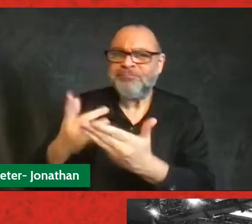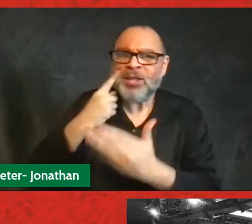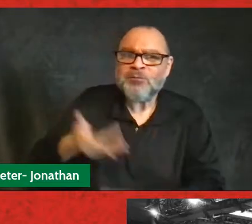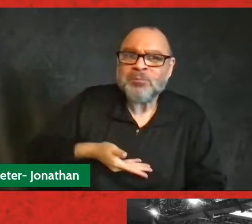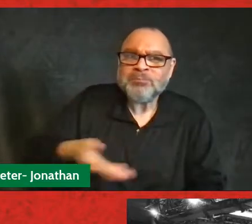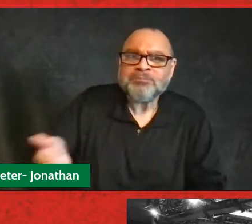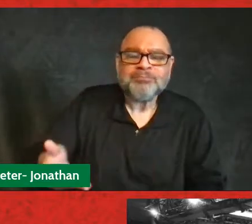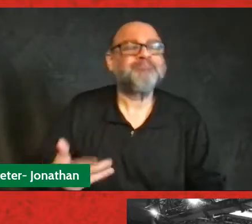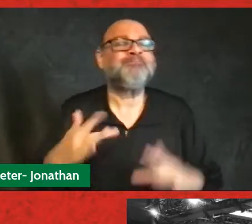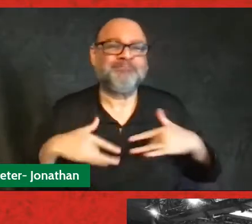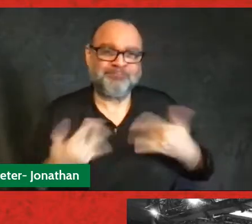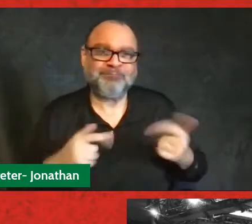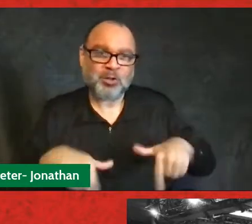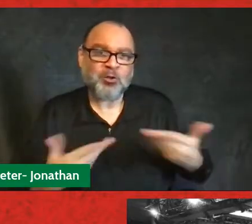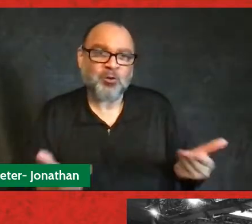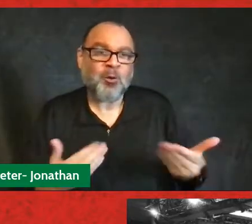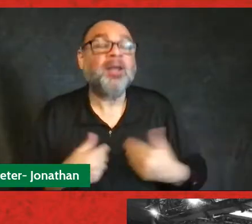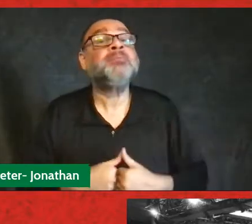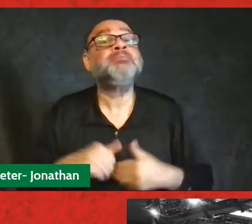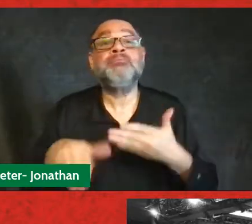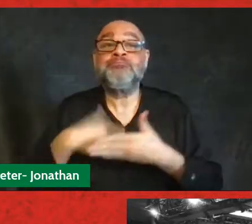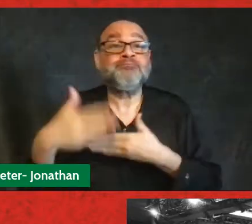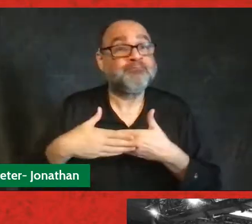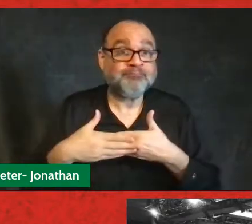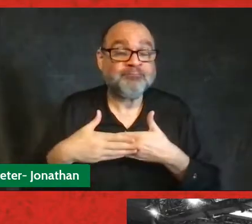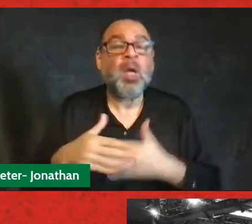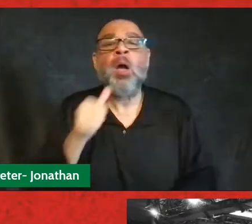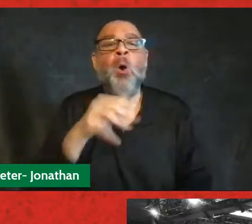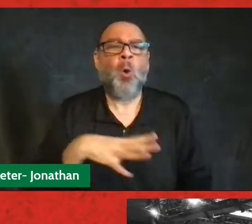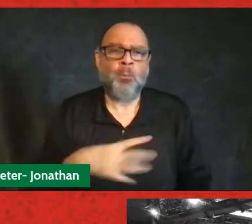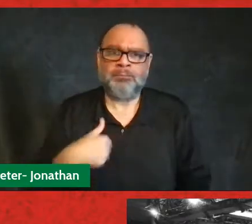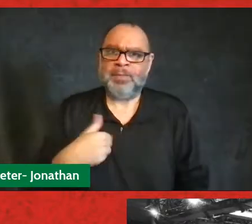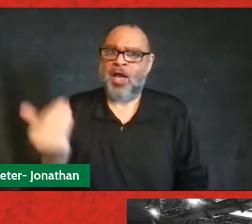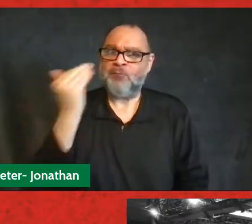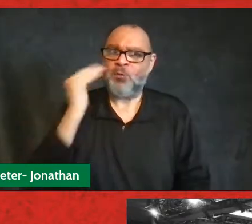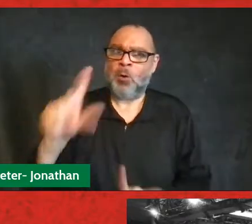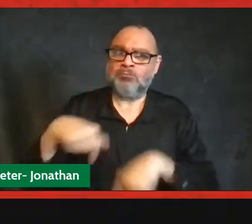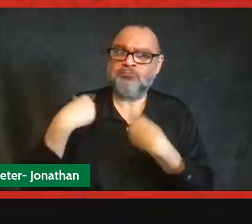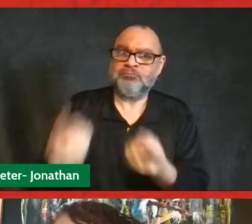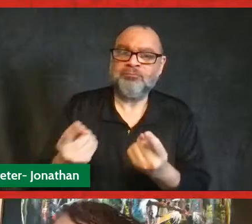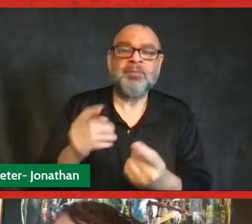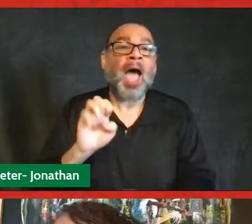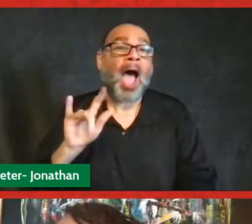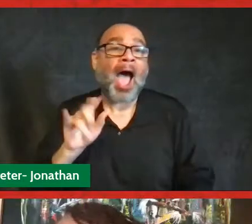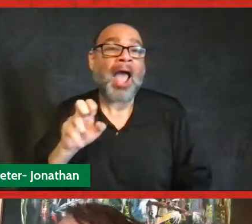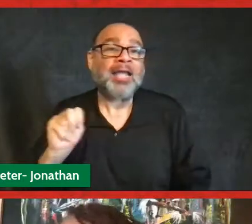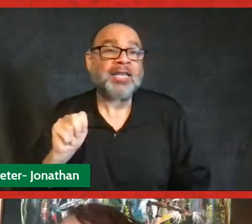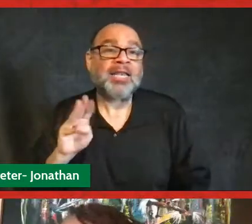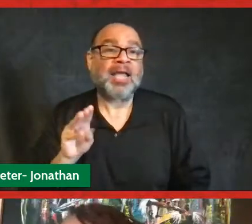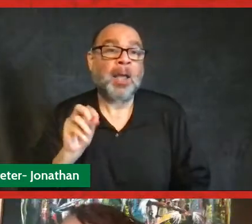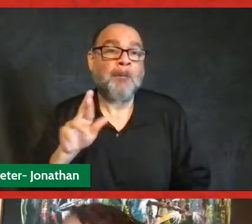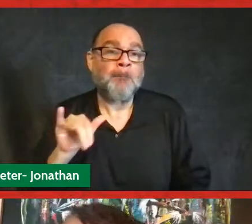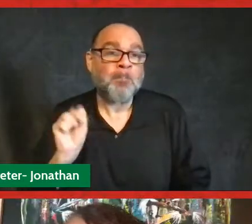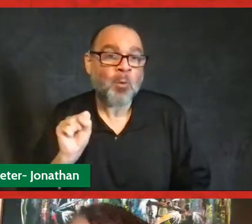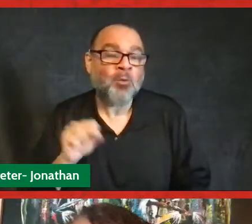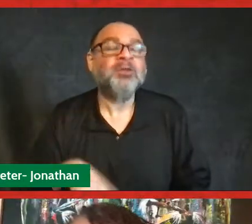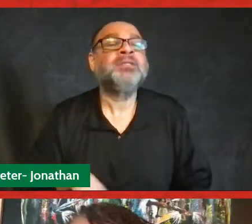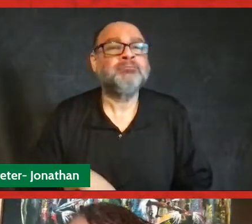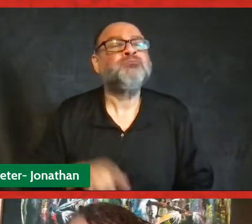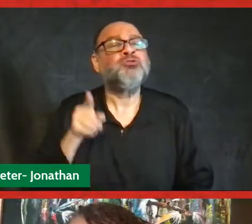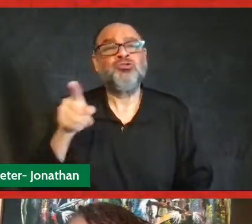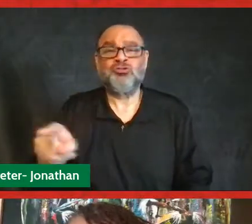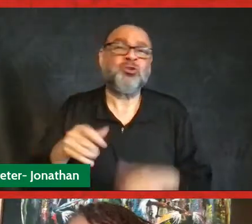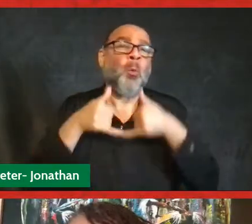here. Next up is a lady who I've known way too long, Eileen Morris. She is the